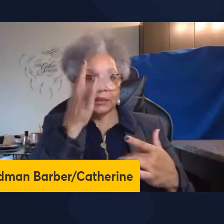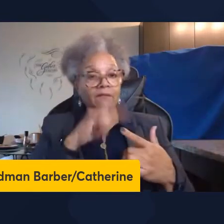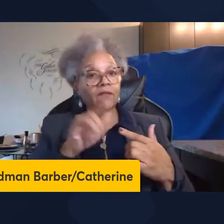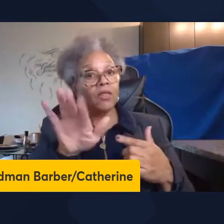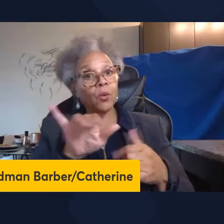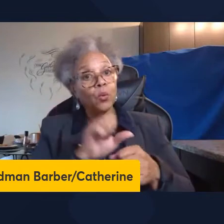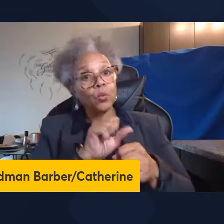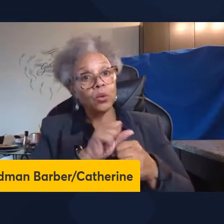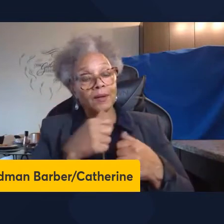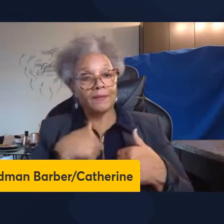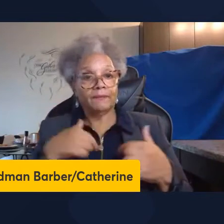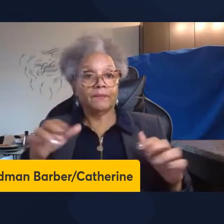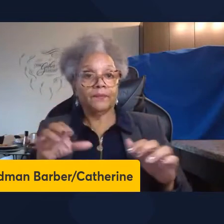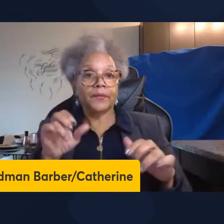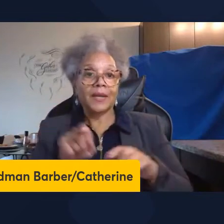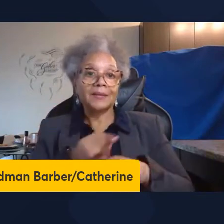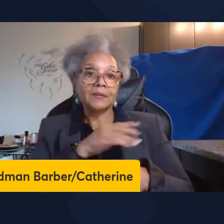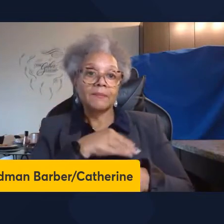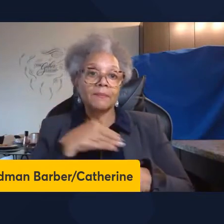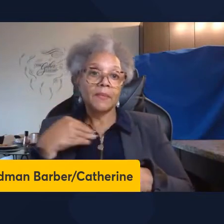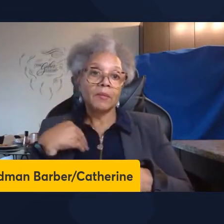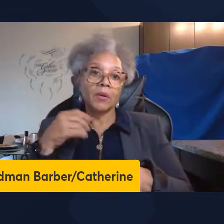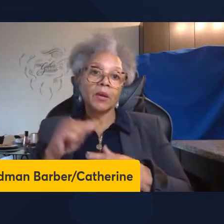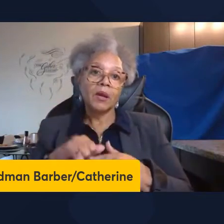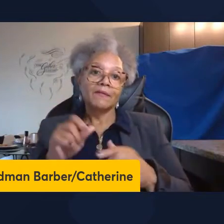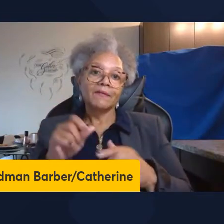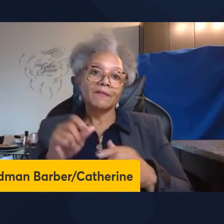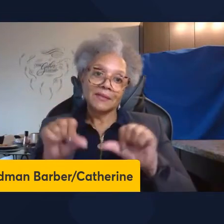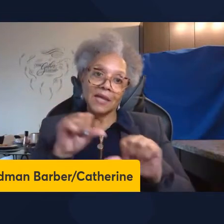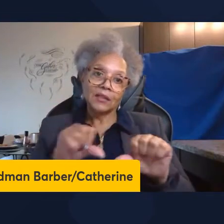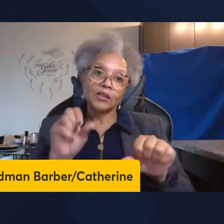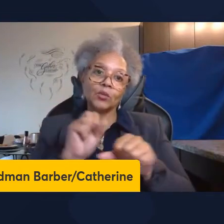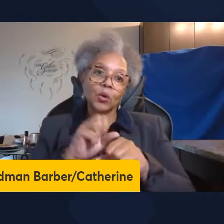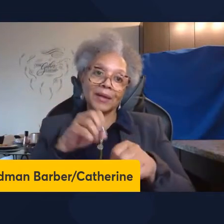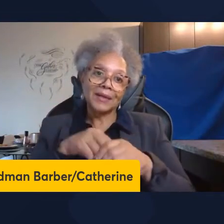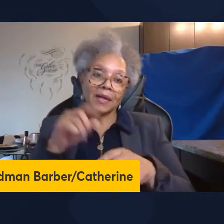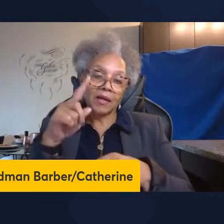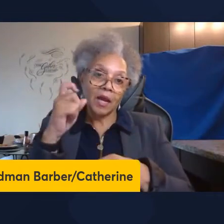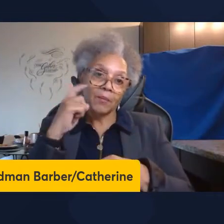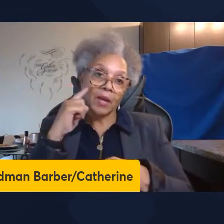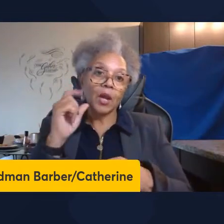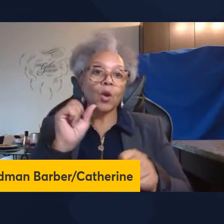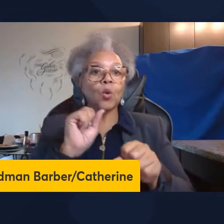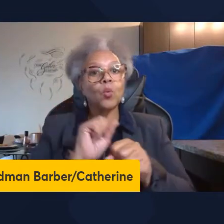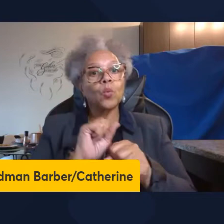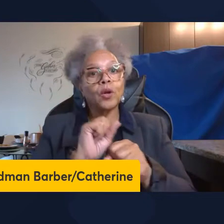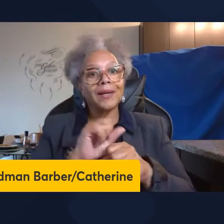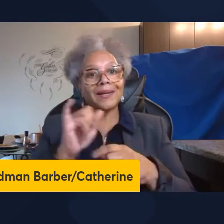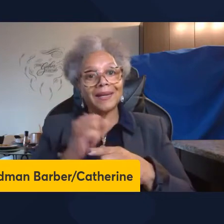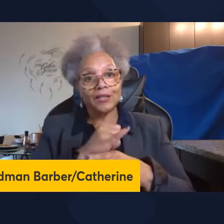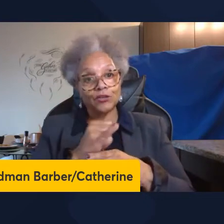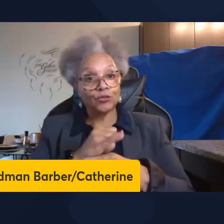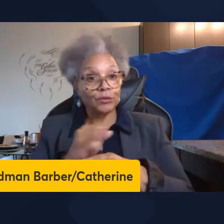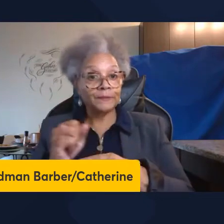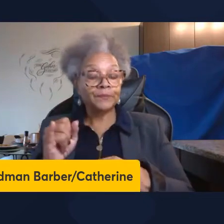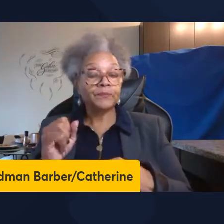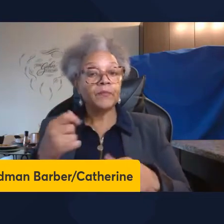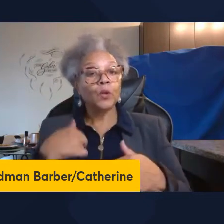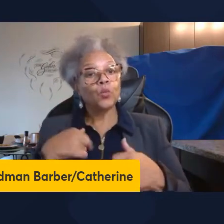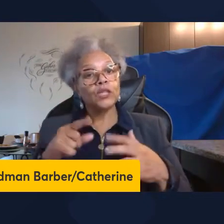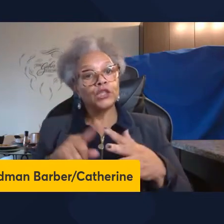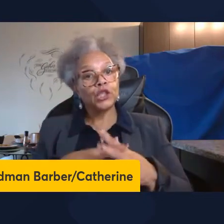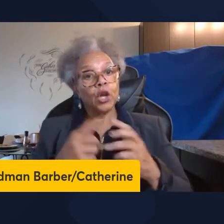done as a member of as a scientist working in government and as a scientist working in industry, we really start off